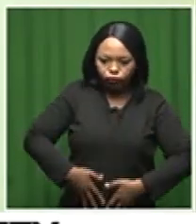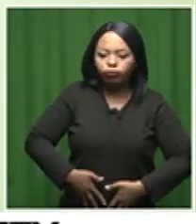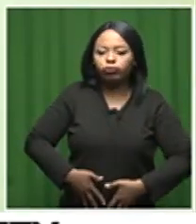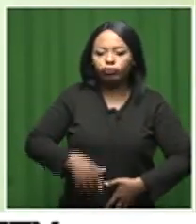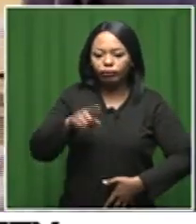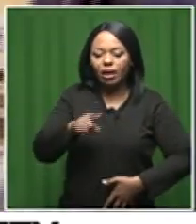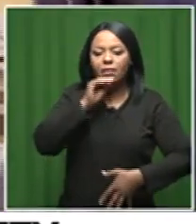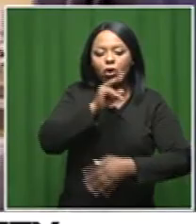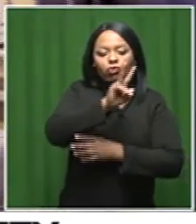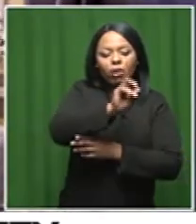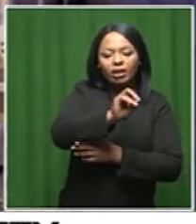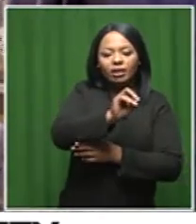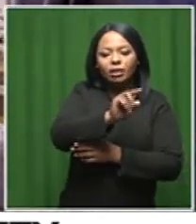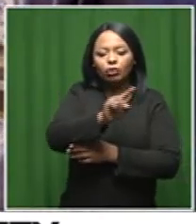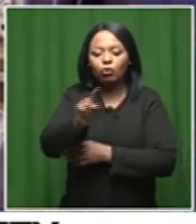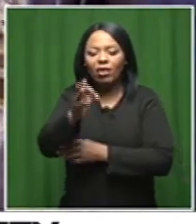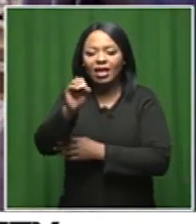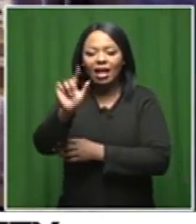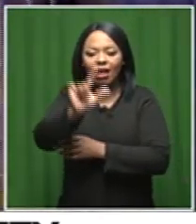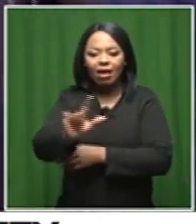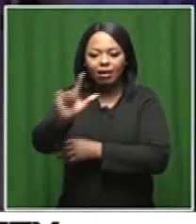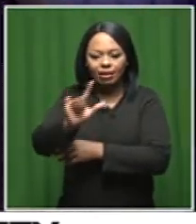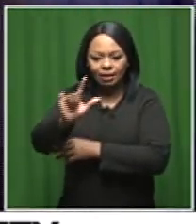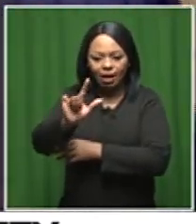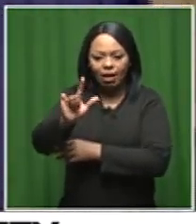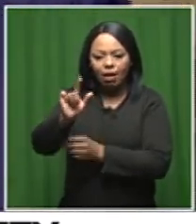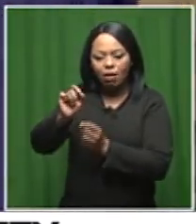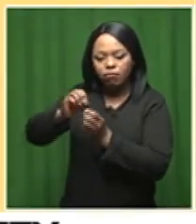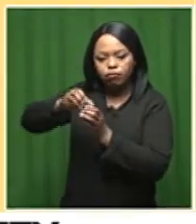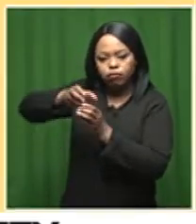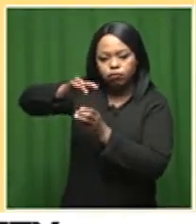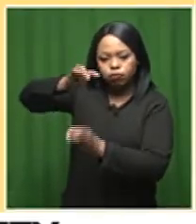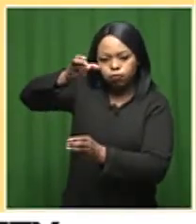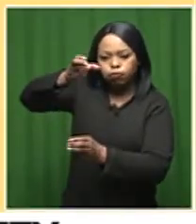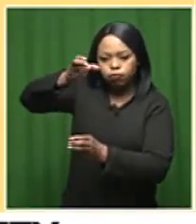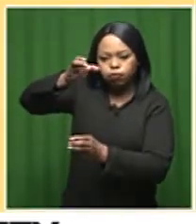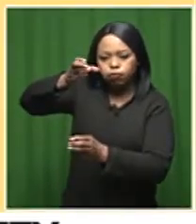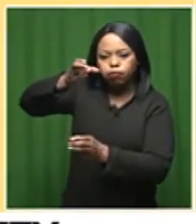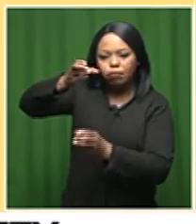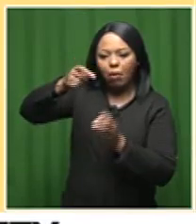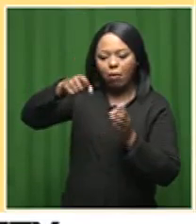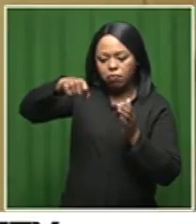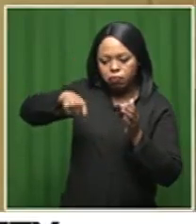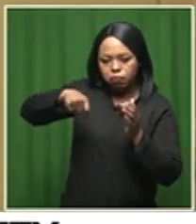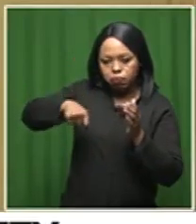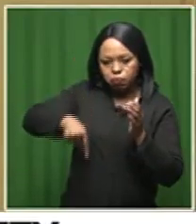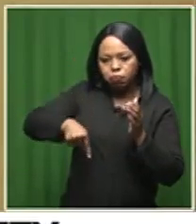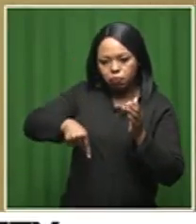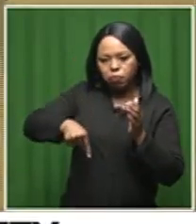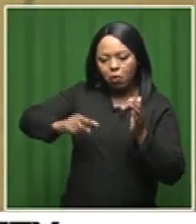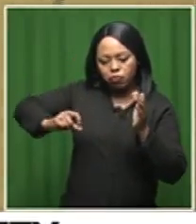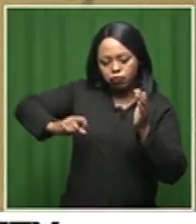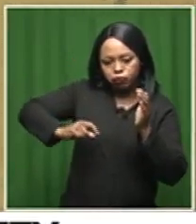between 20 and 30 liters of blood, that means recirculate the blood through these machines. And from